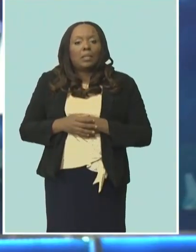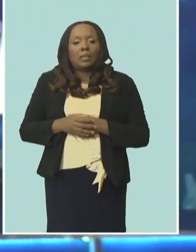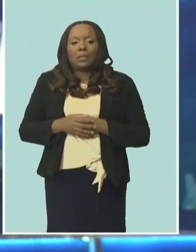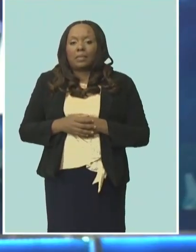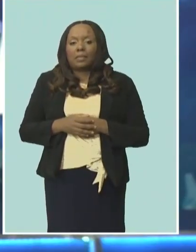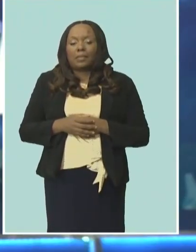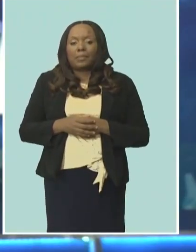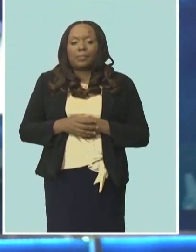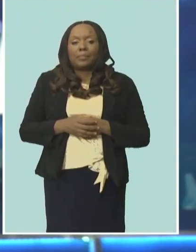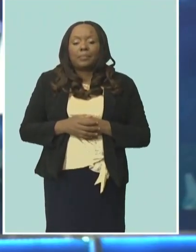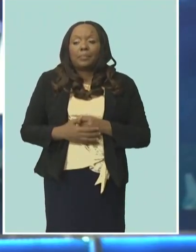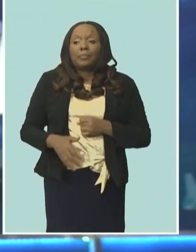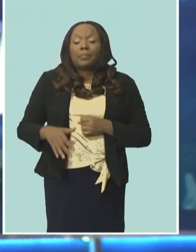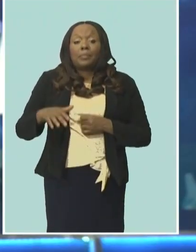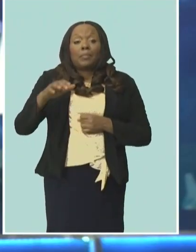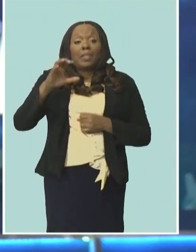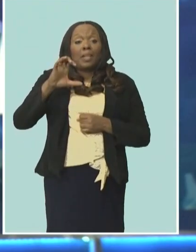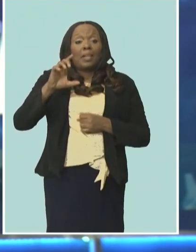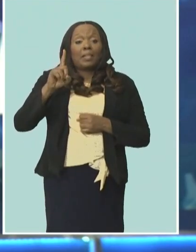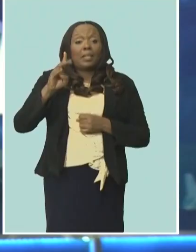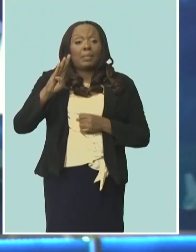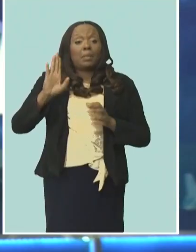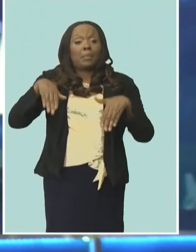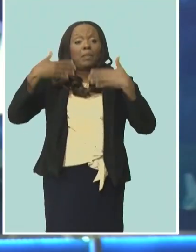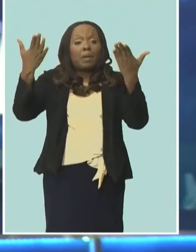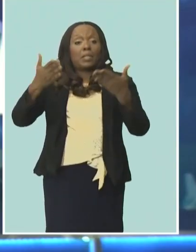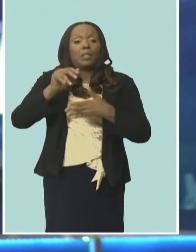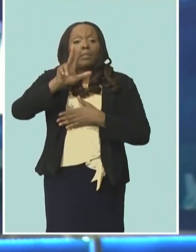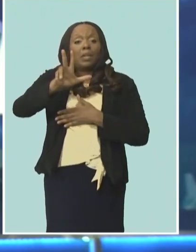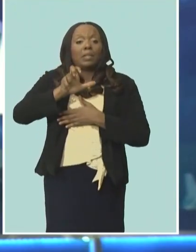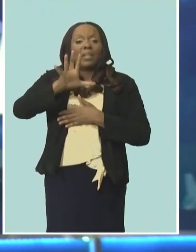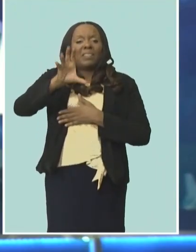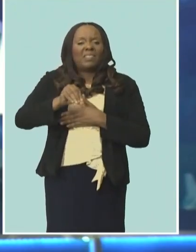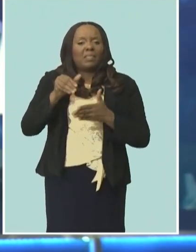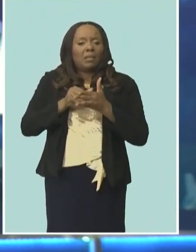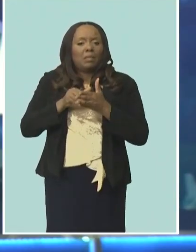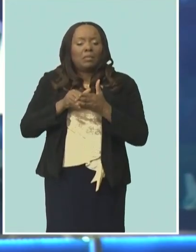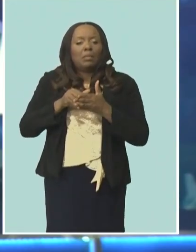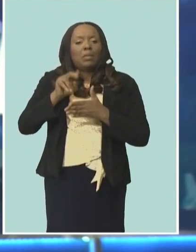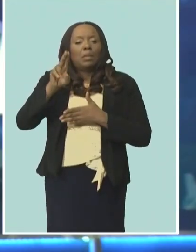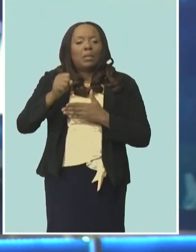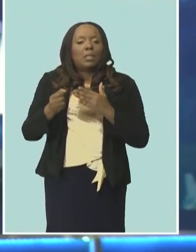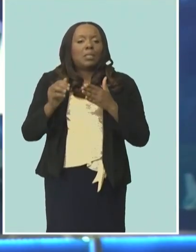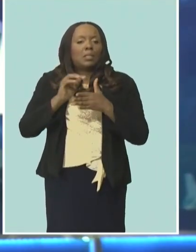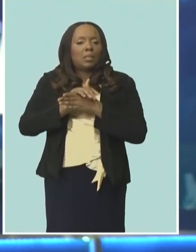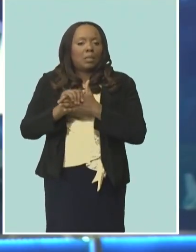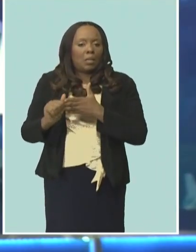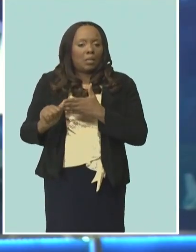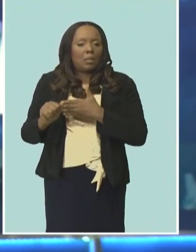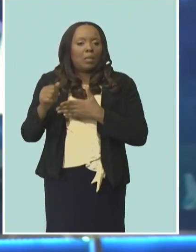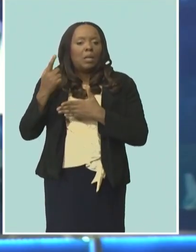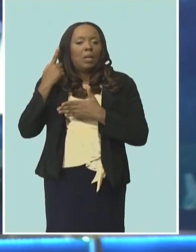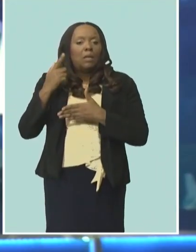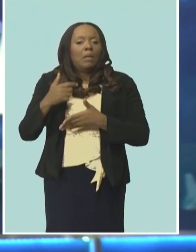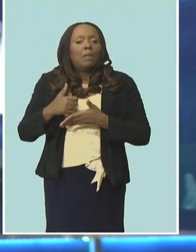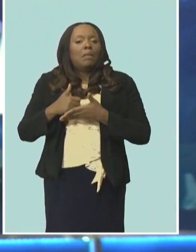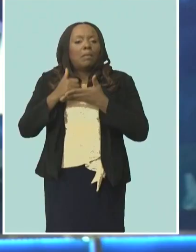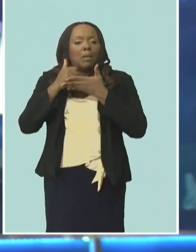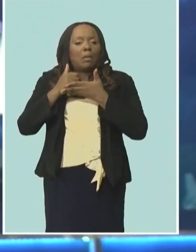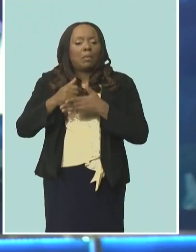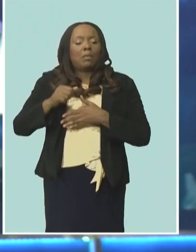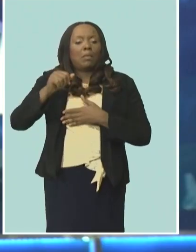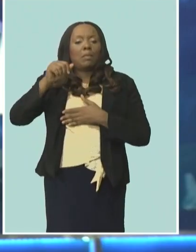The Caribbean Development Bank is providing a $350,000 technical assistance grant to help build a capacity of